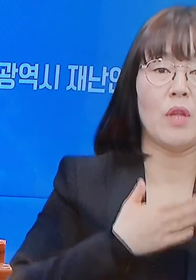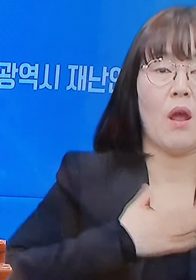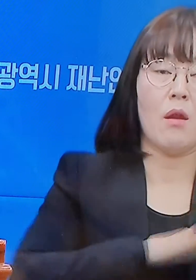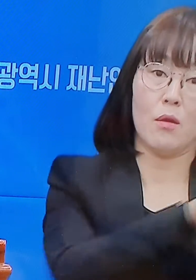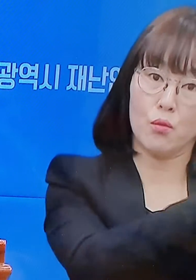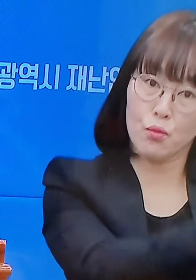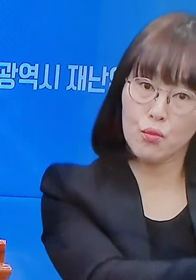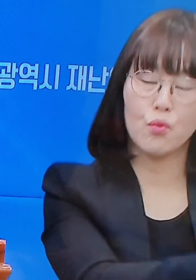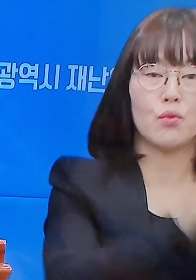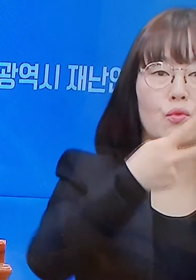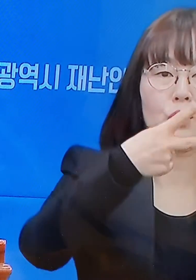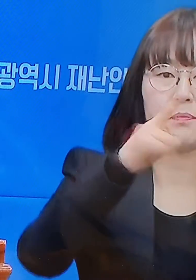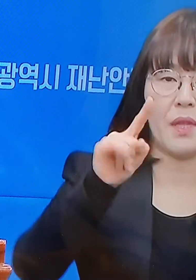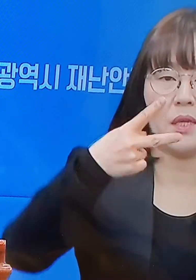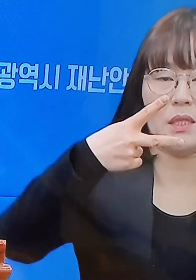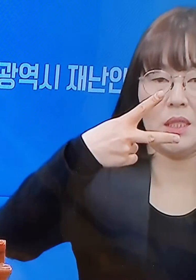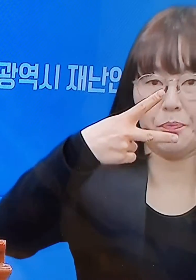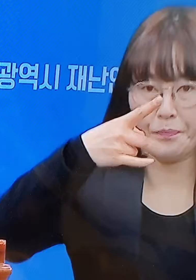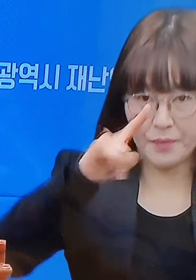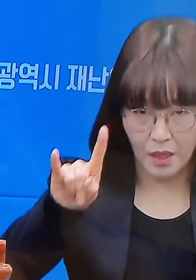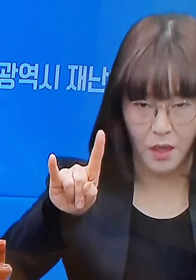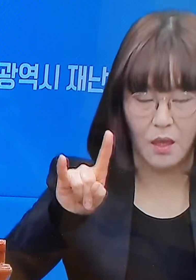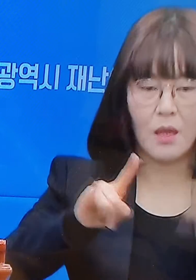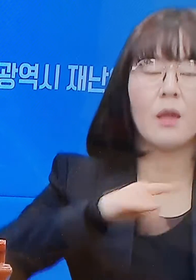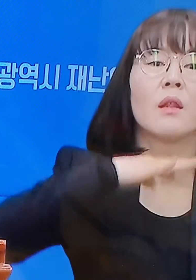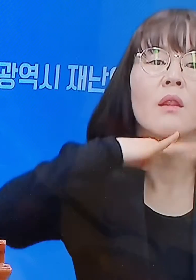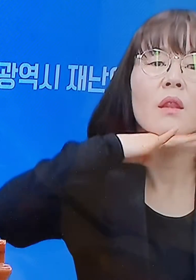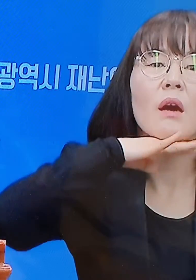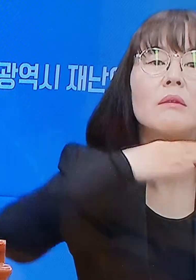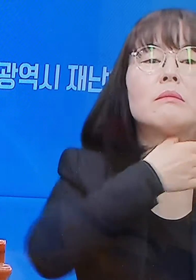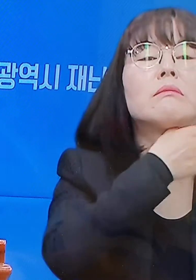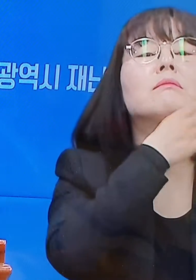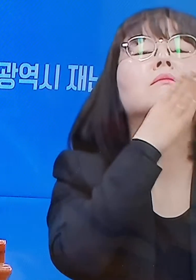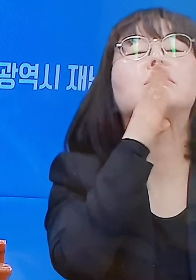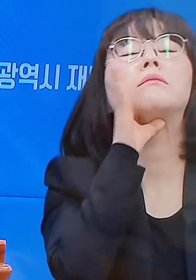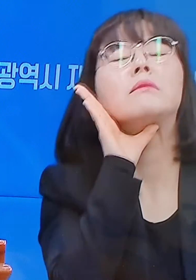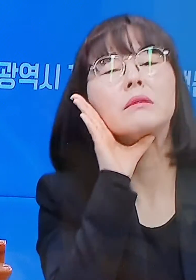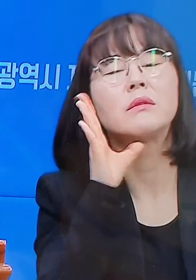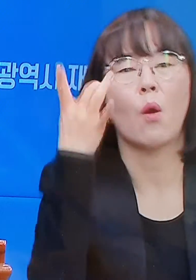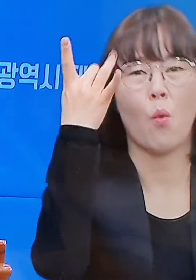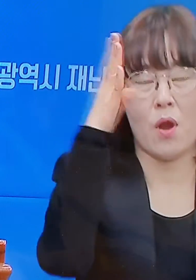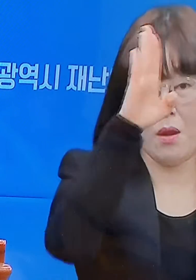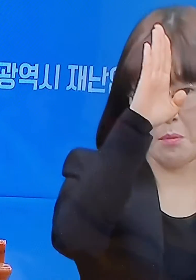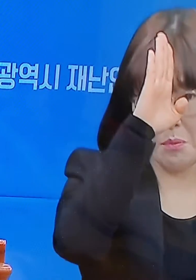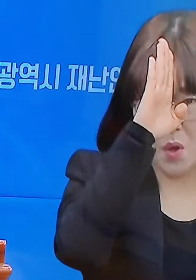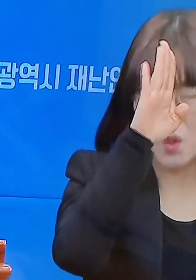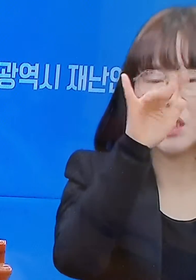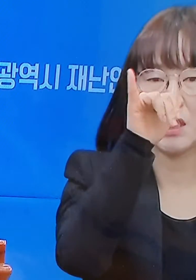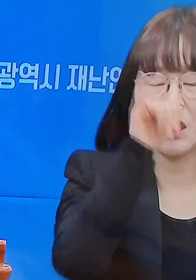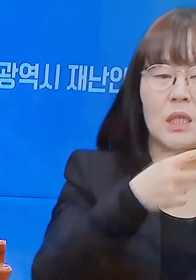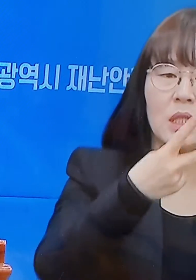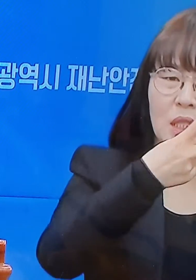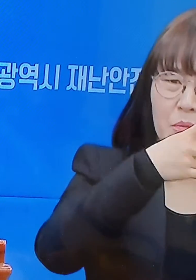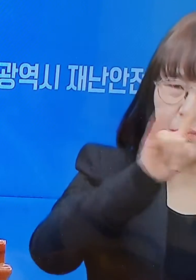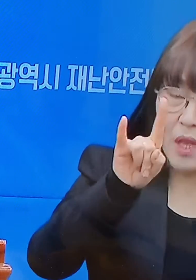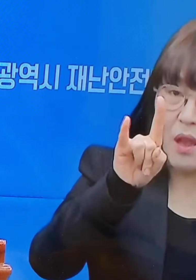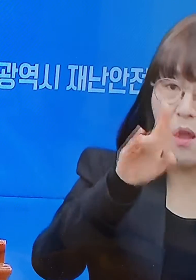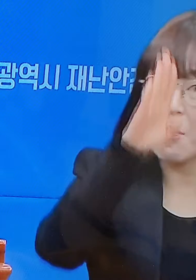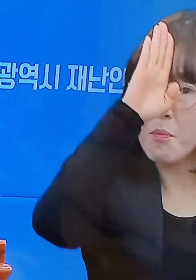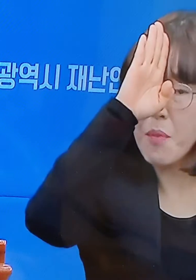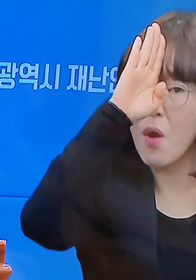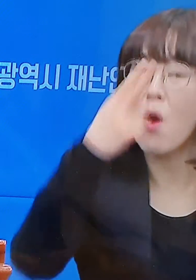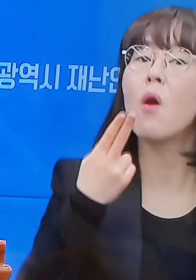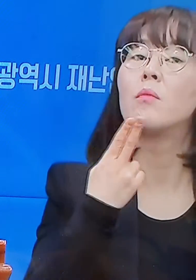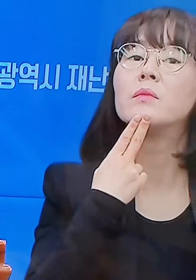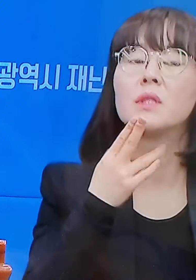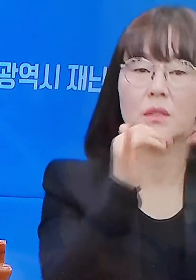in these rooms. There is one more thing to think about. It's young people. Let's consider